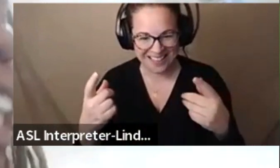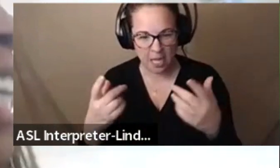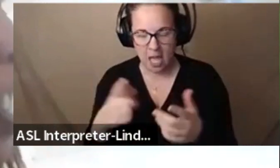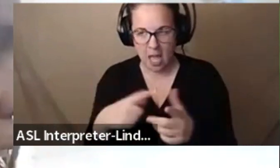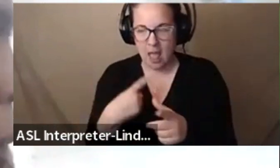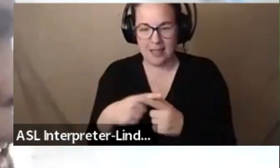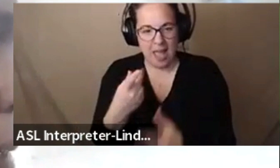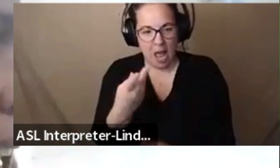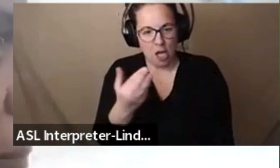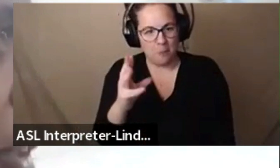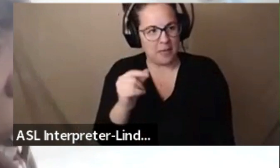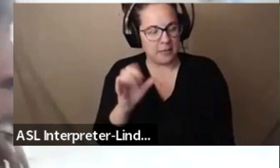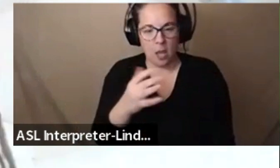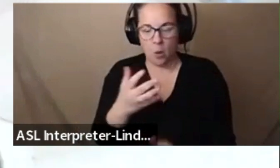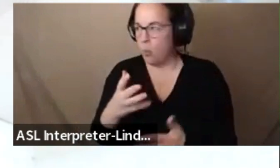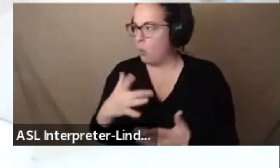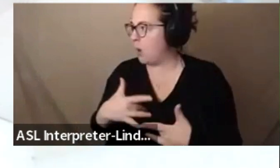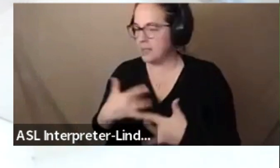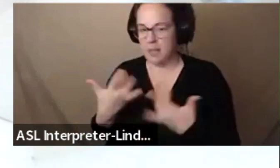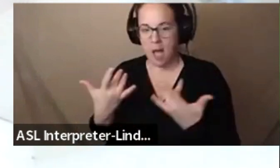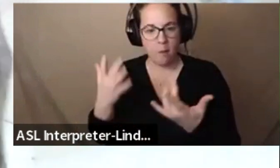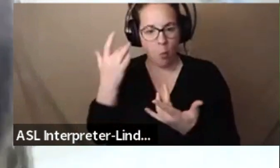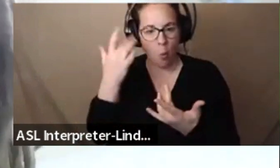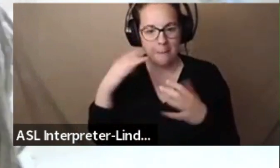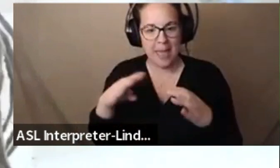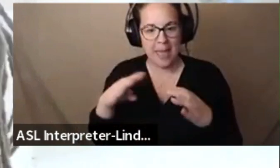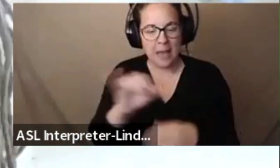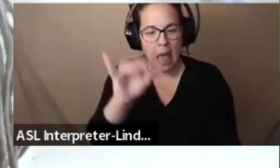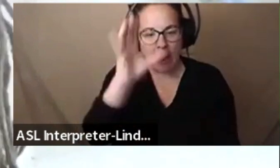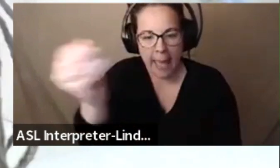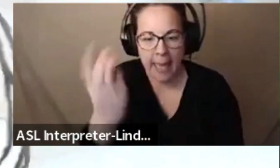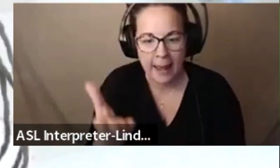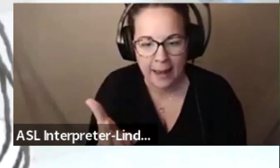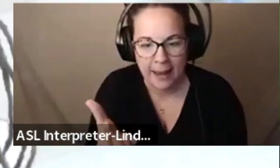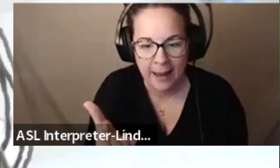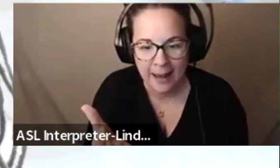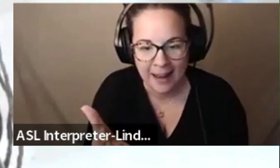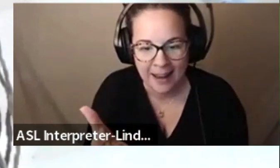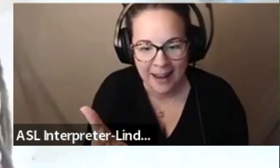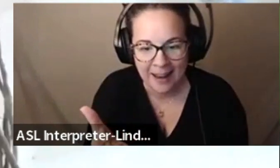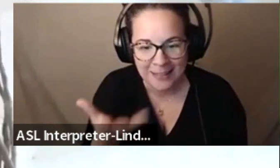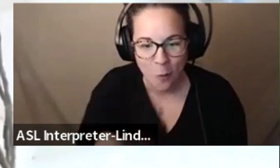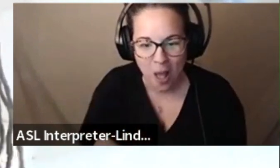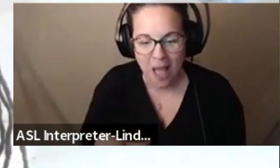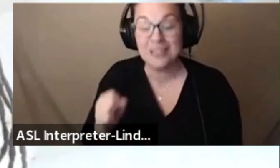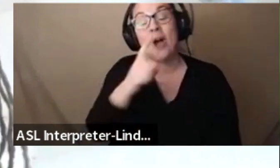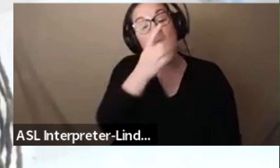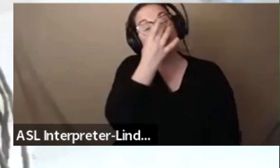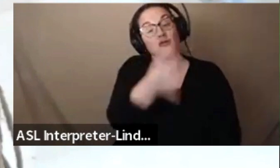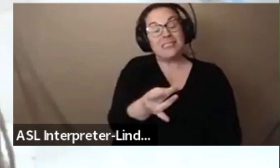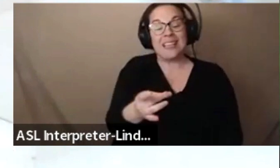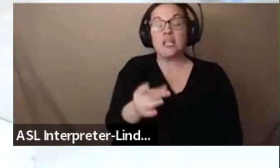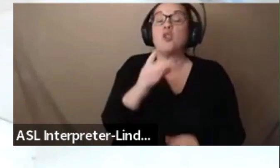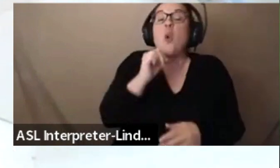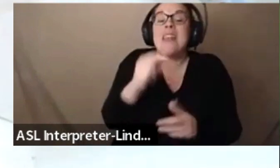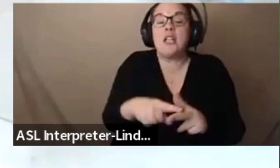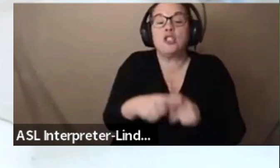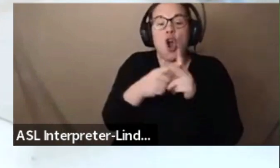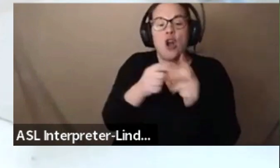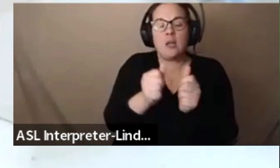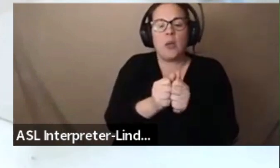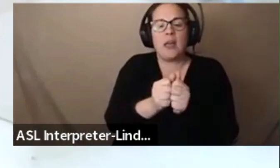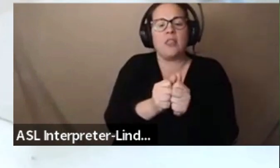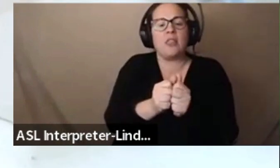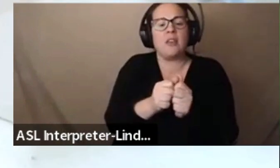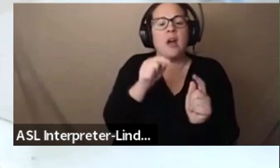here? Do you see what I mean? You can play and play and play with it. I think it's about running into it rather than, oh, this